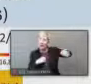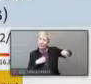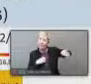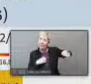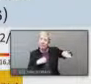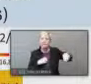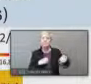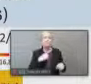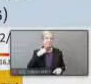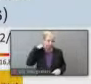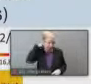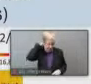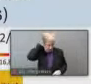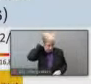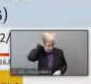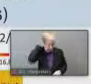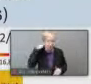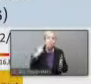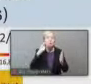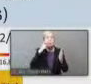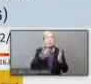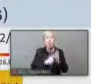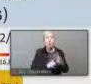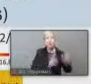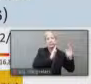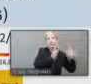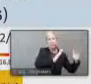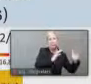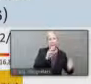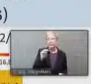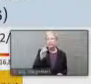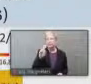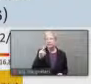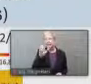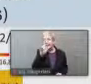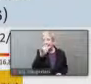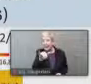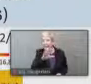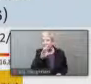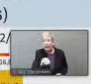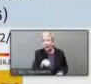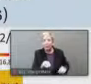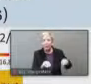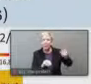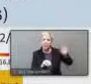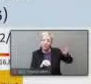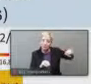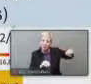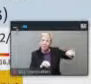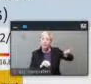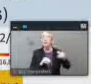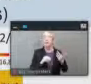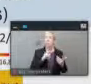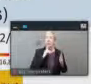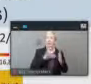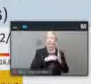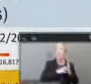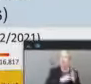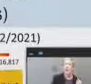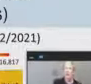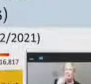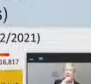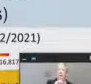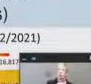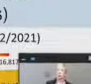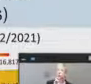slide here, you'll note that there are counties like McKinley and others that are really vulnerable when you look at that